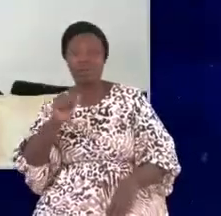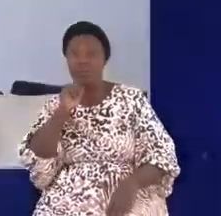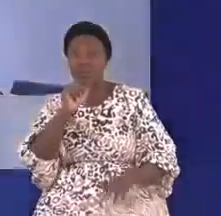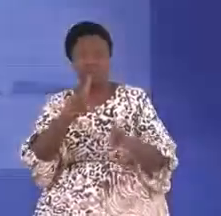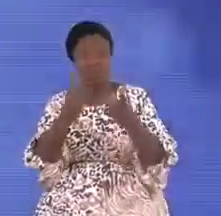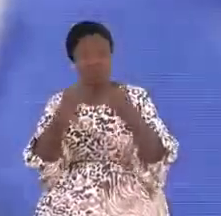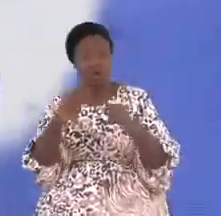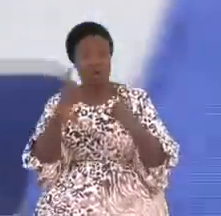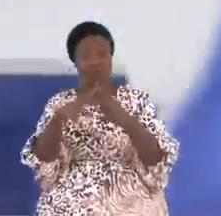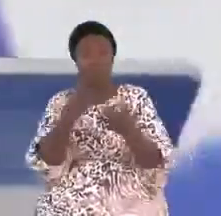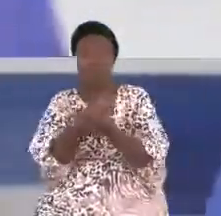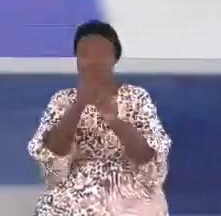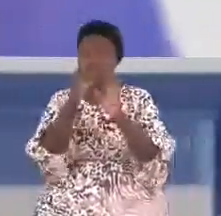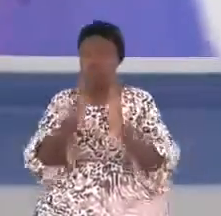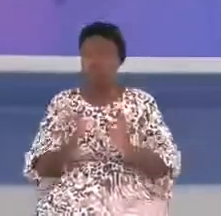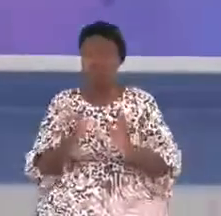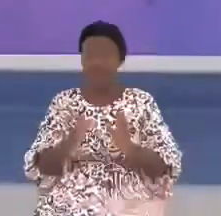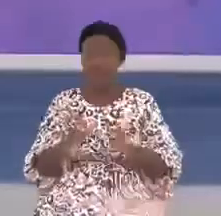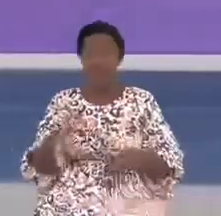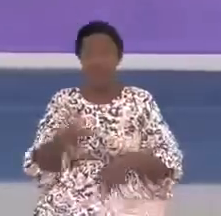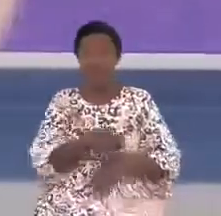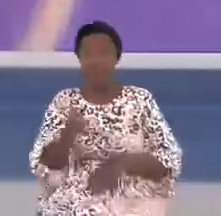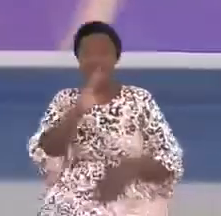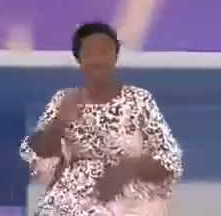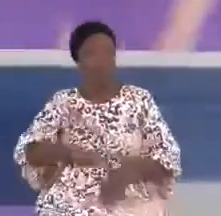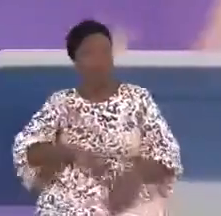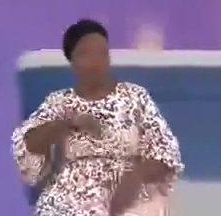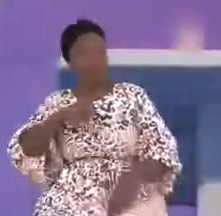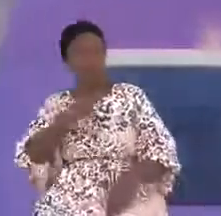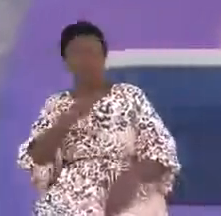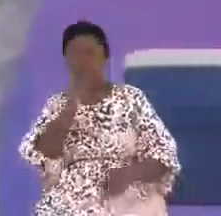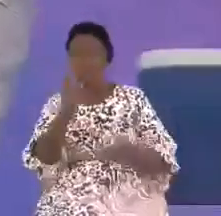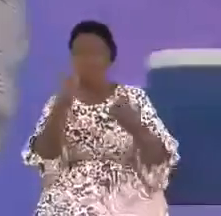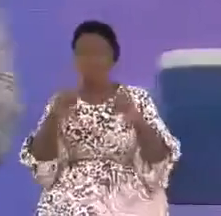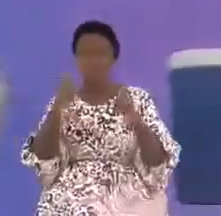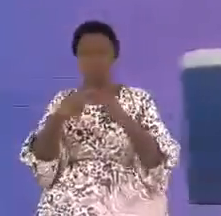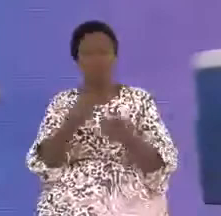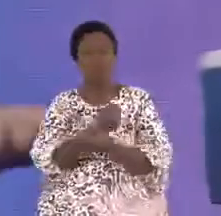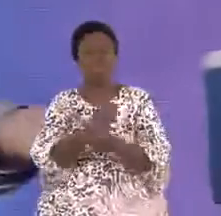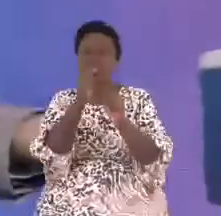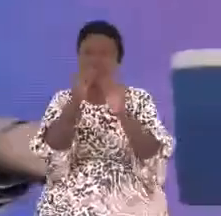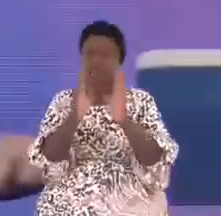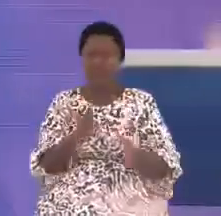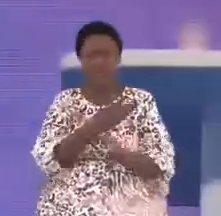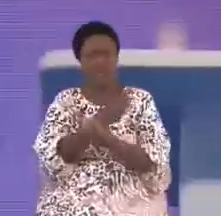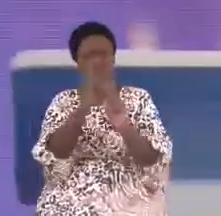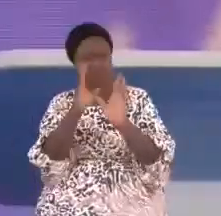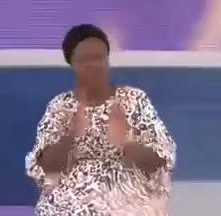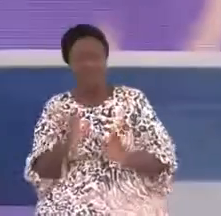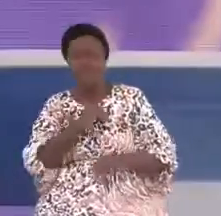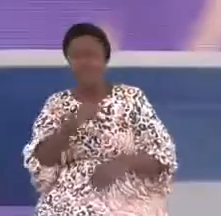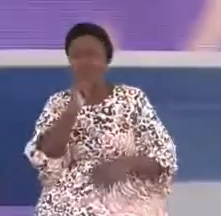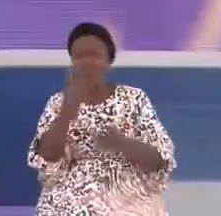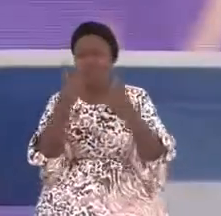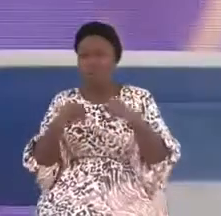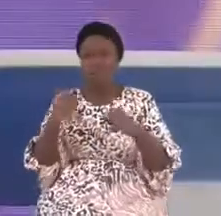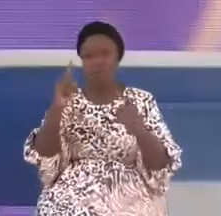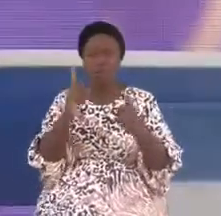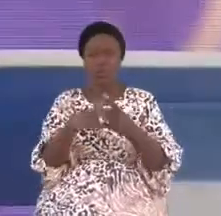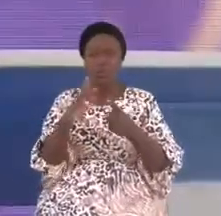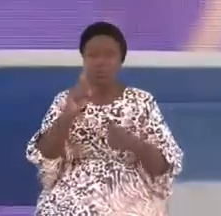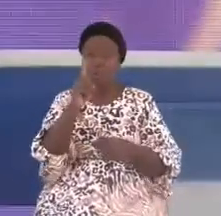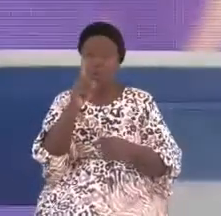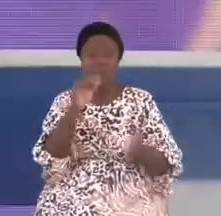the savior they are proud they will not come to the redeemer they are proud they will not come to the